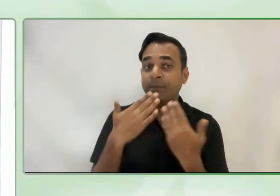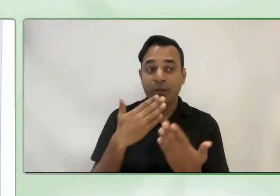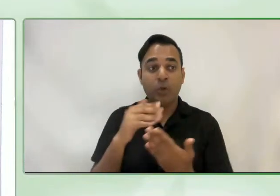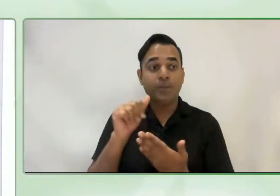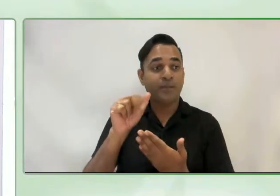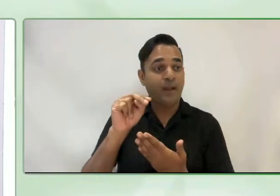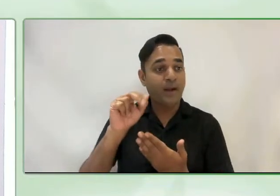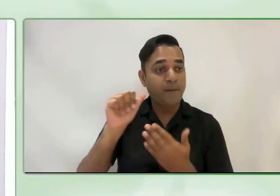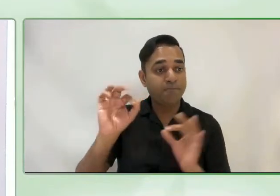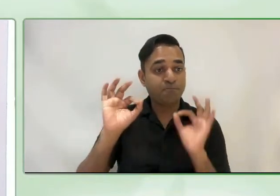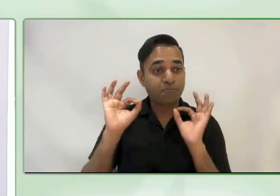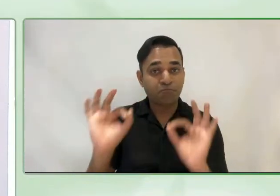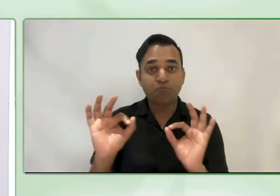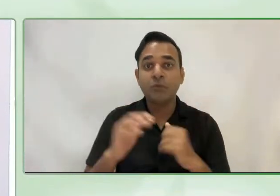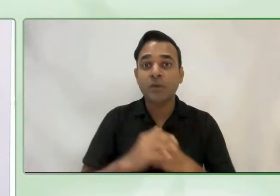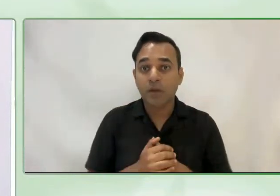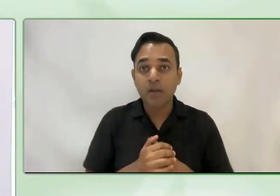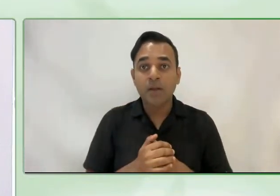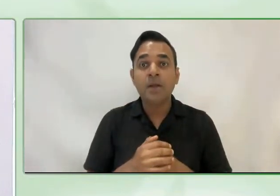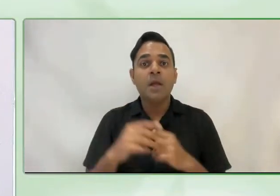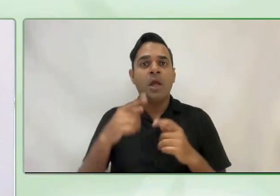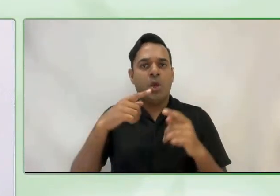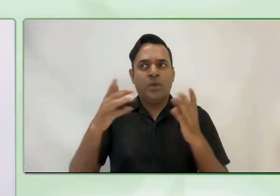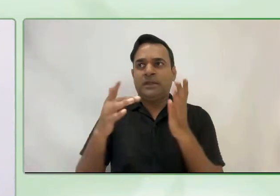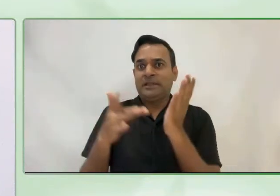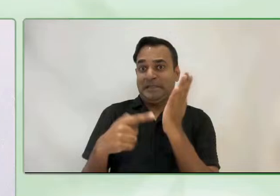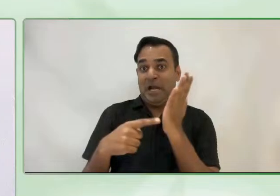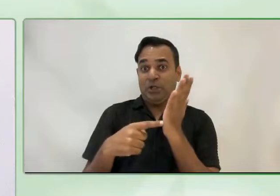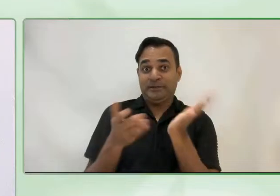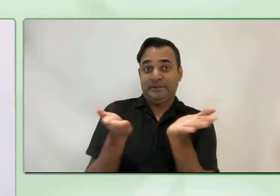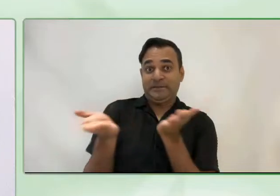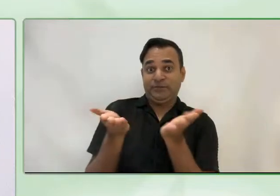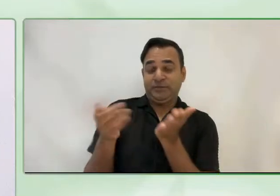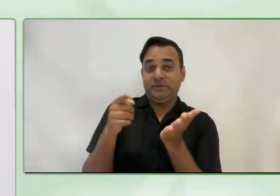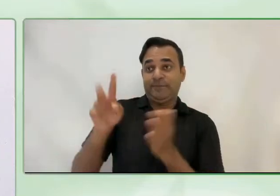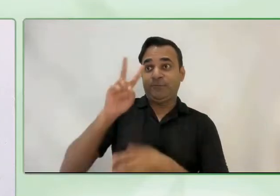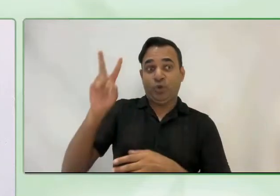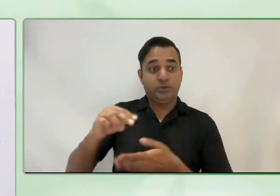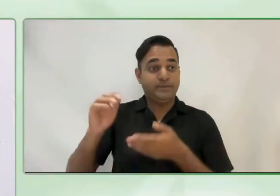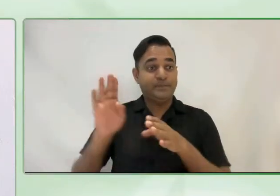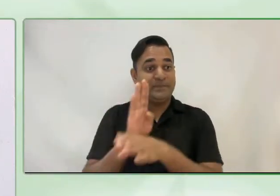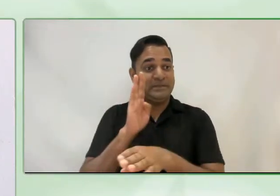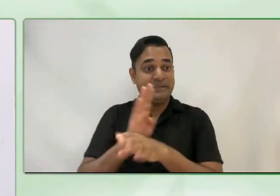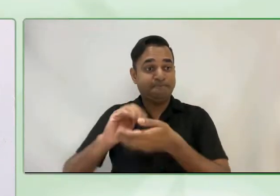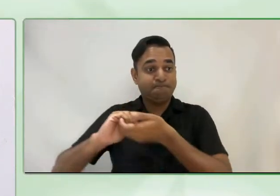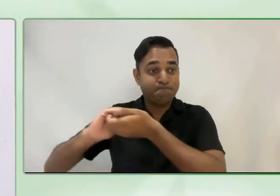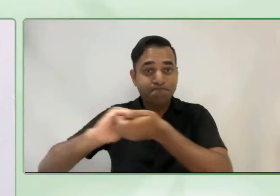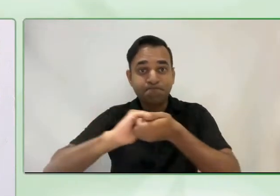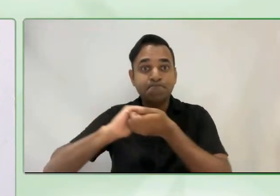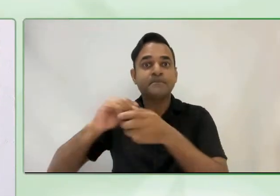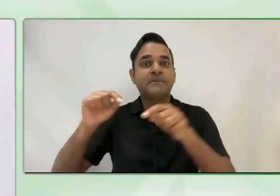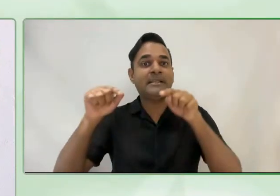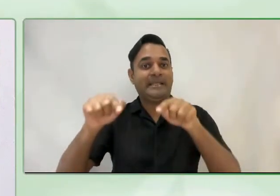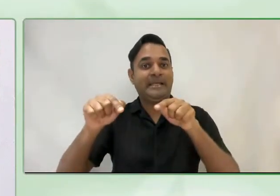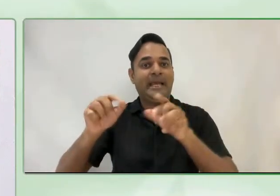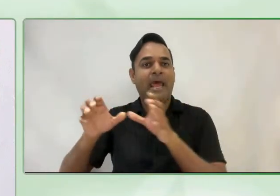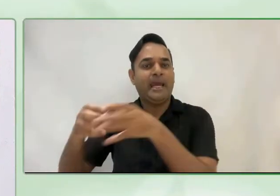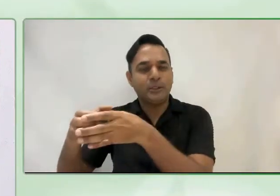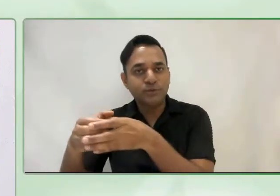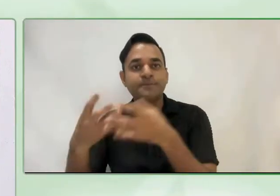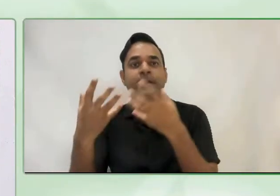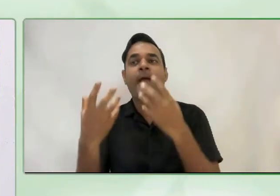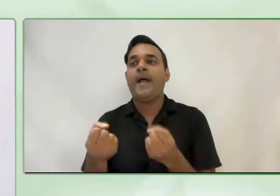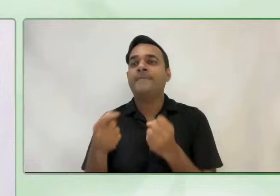assistive technologies and social innovation as the themes I'm working with. And I'm giving advice to